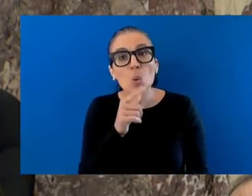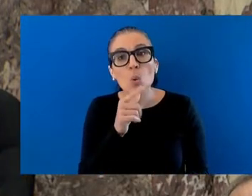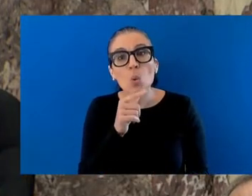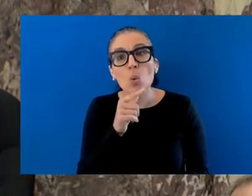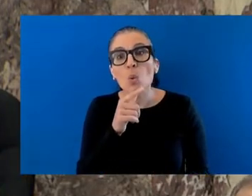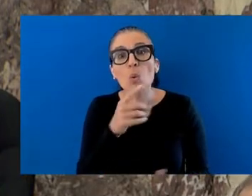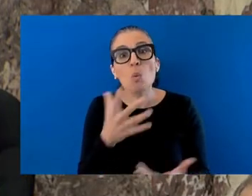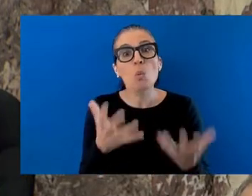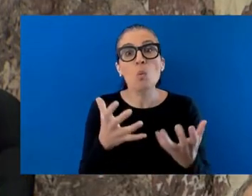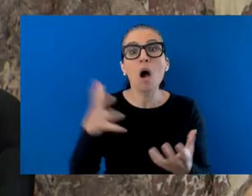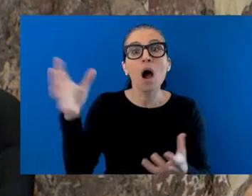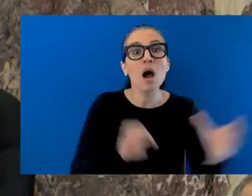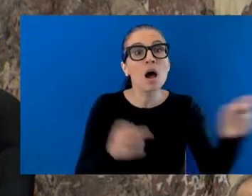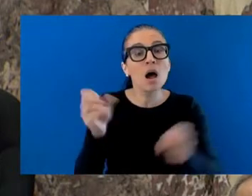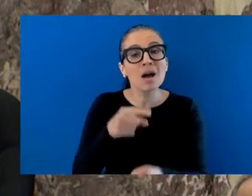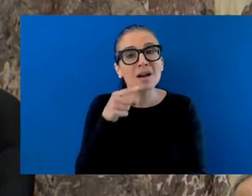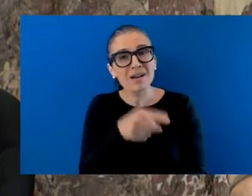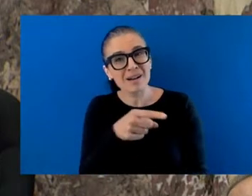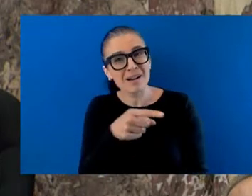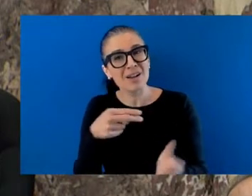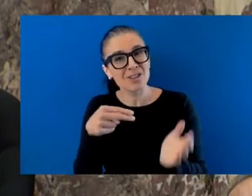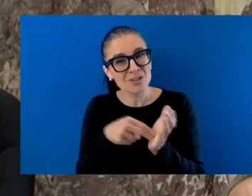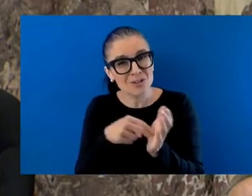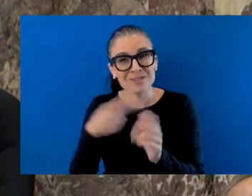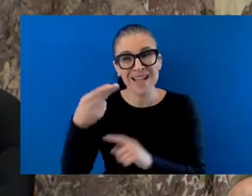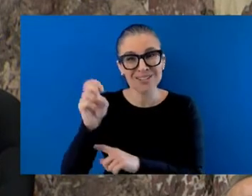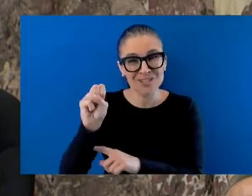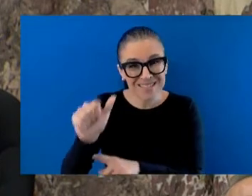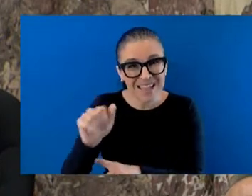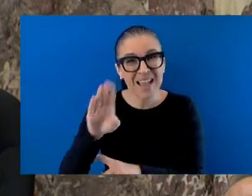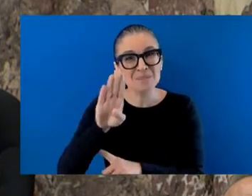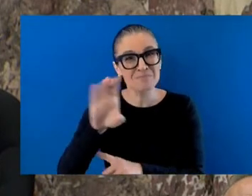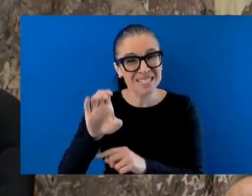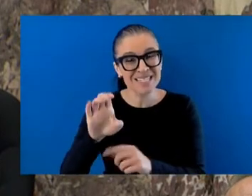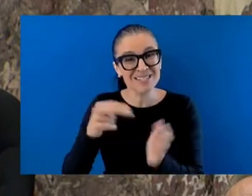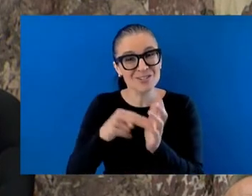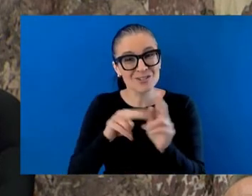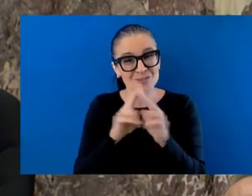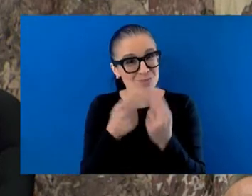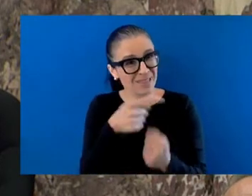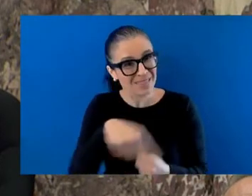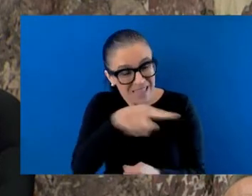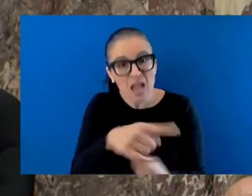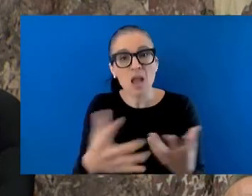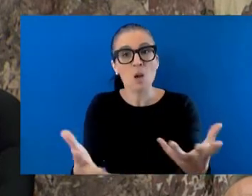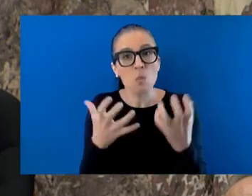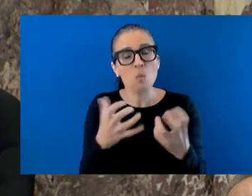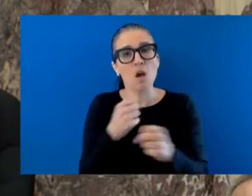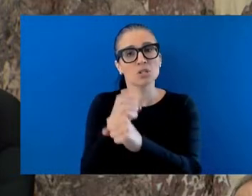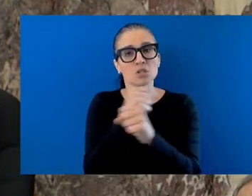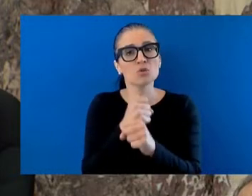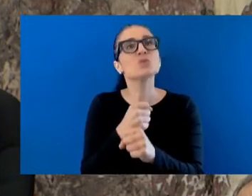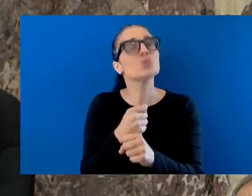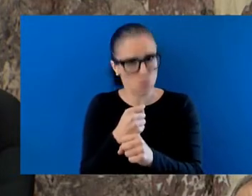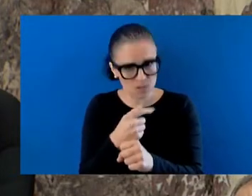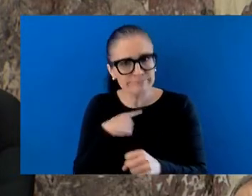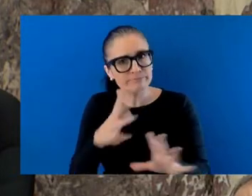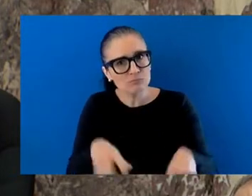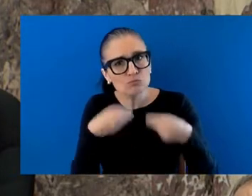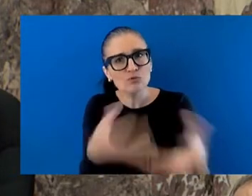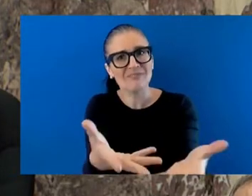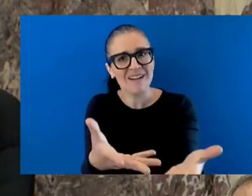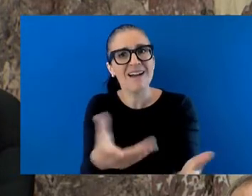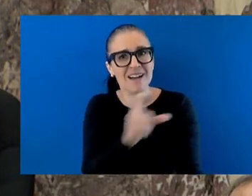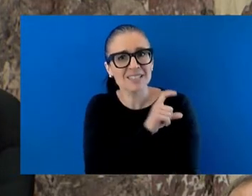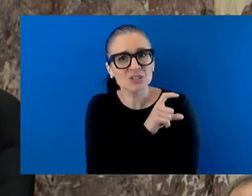HSA. And we're going to continue to take those steps to see that people are protected, Honourable Speaker. It has not been allowed, it's